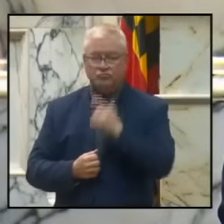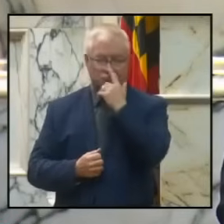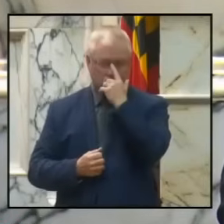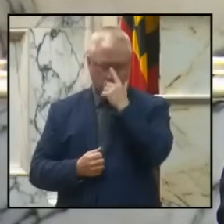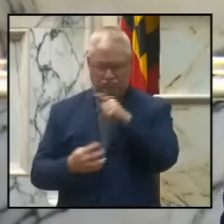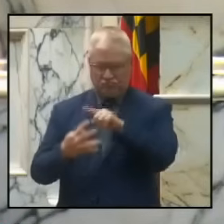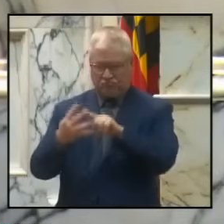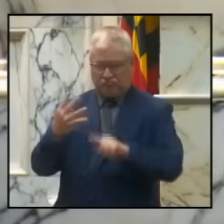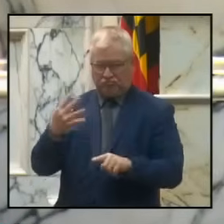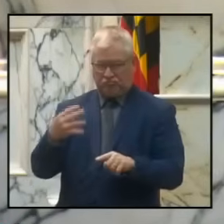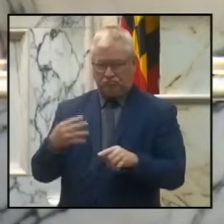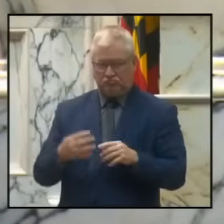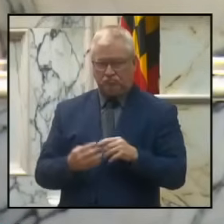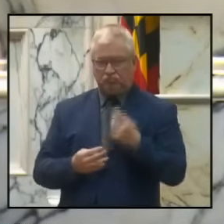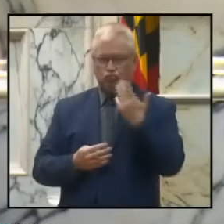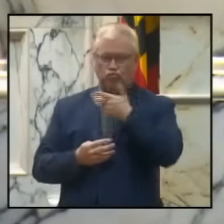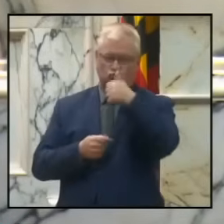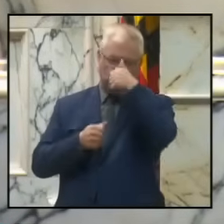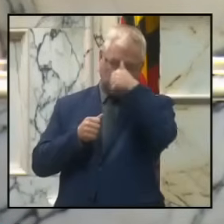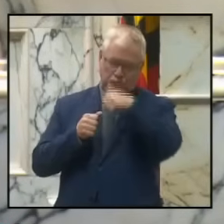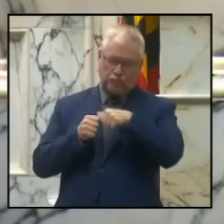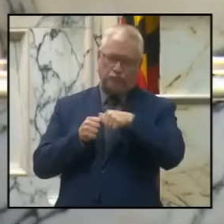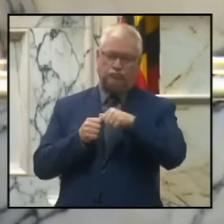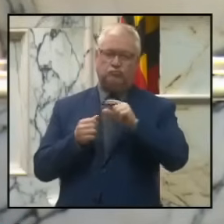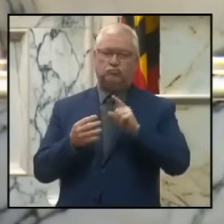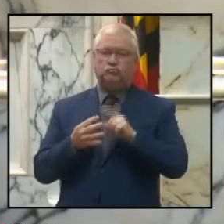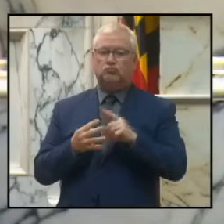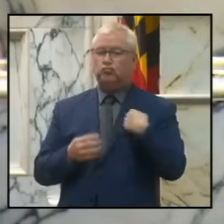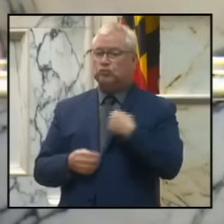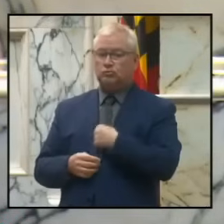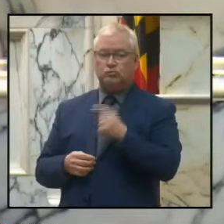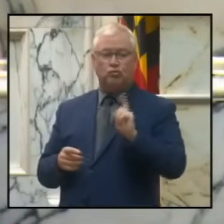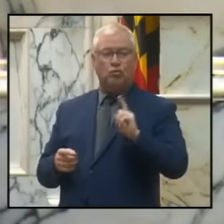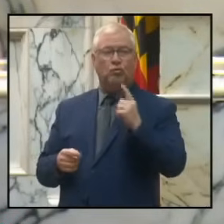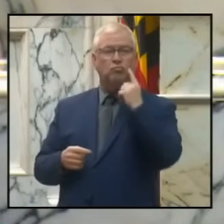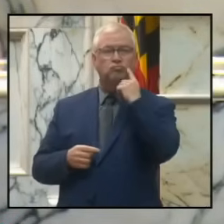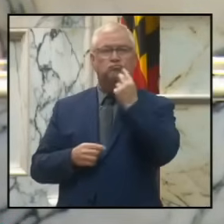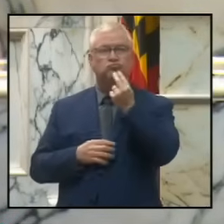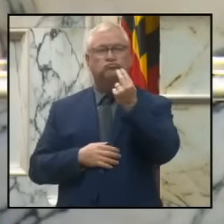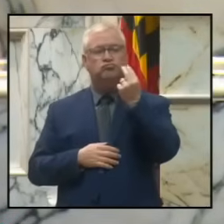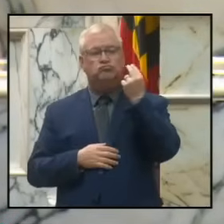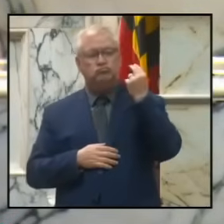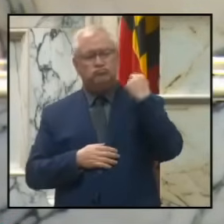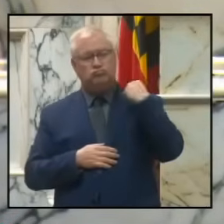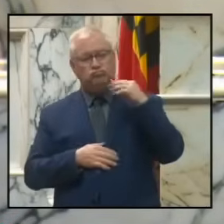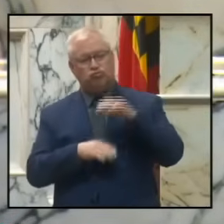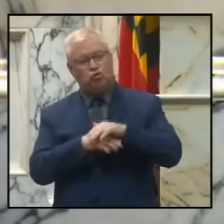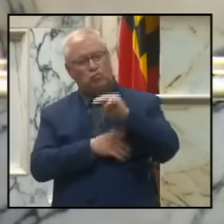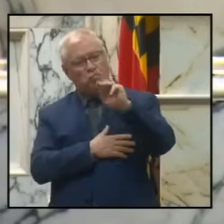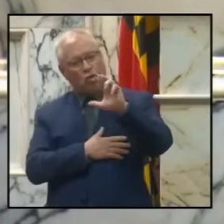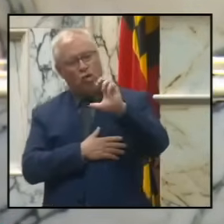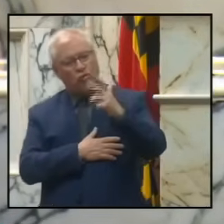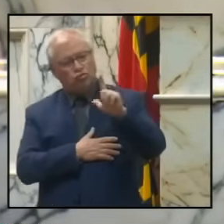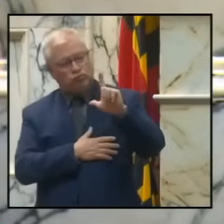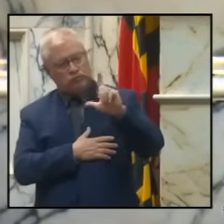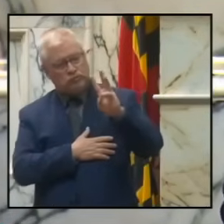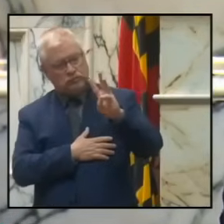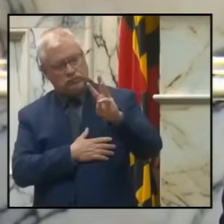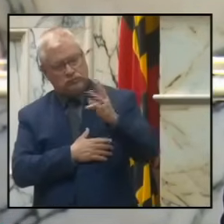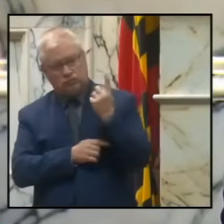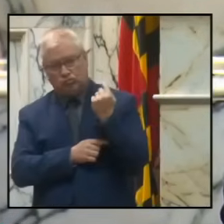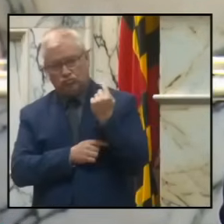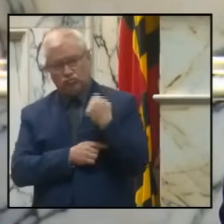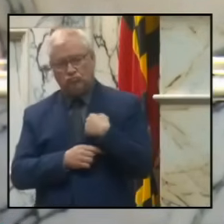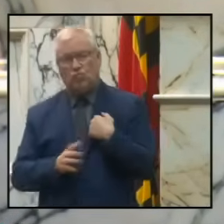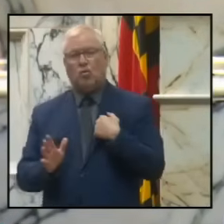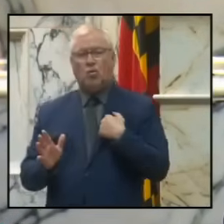We all remember where we were on March 26th and how we heard that